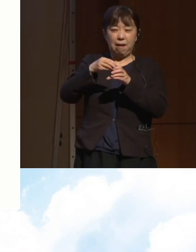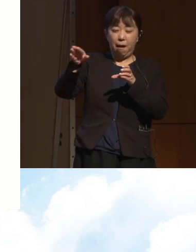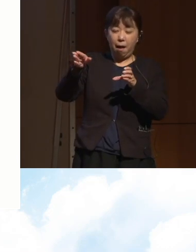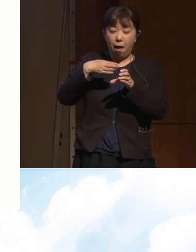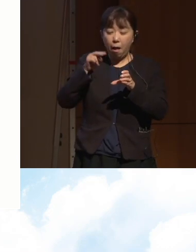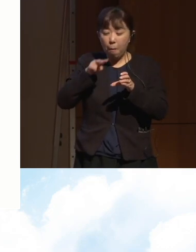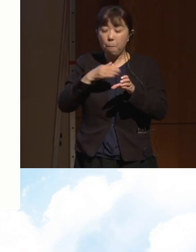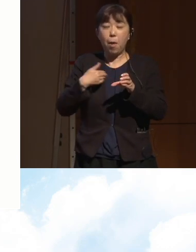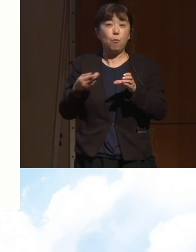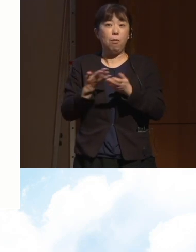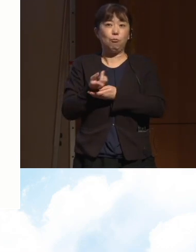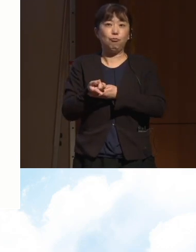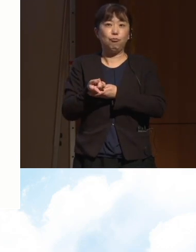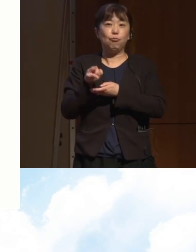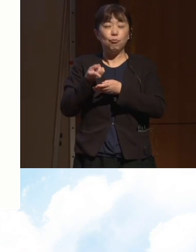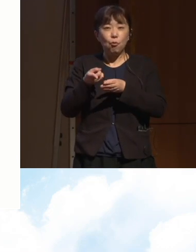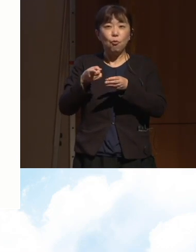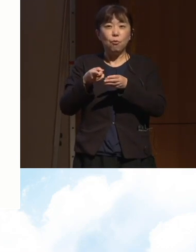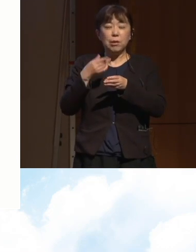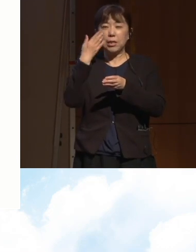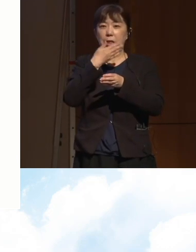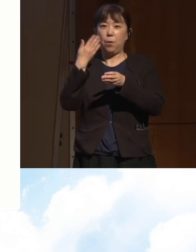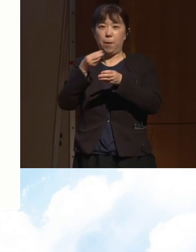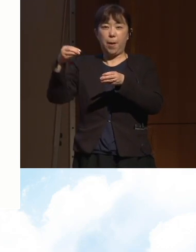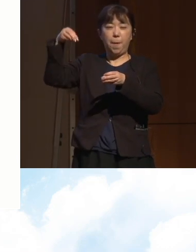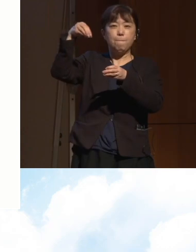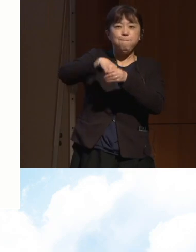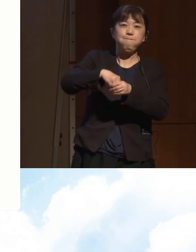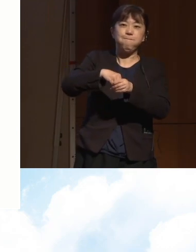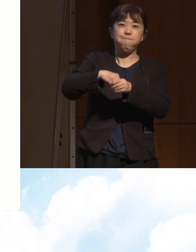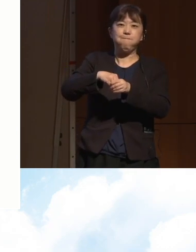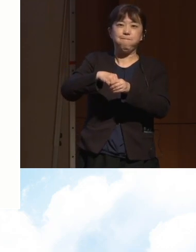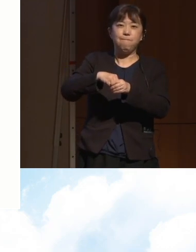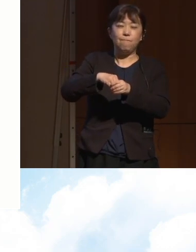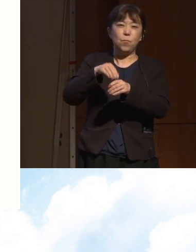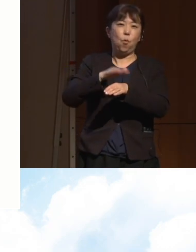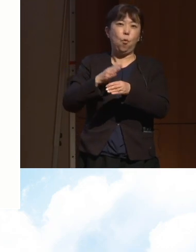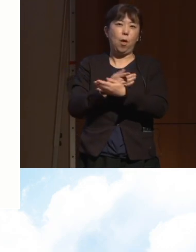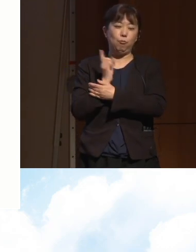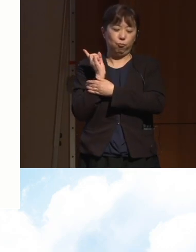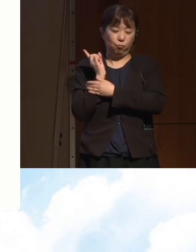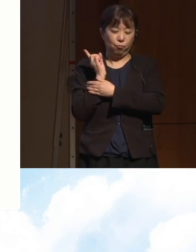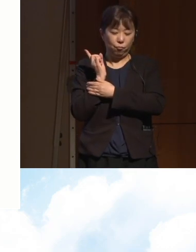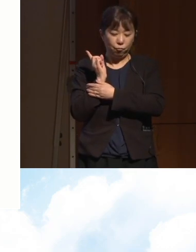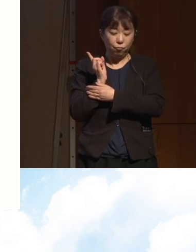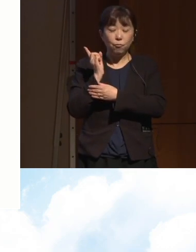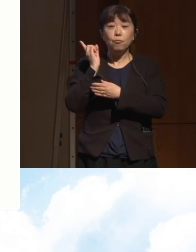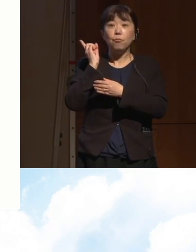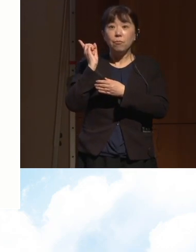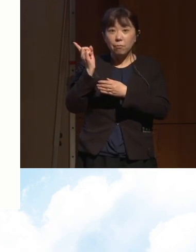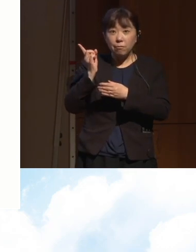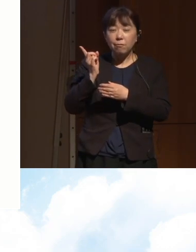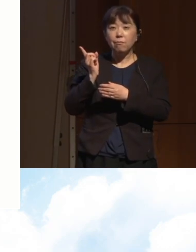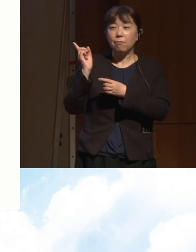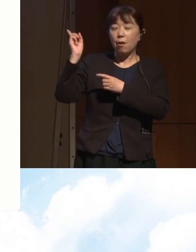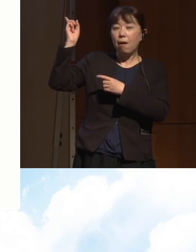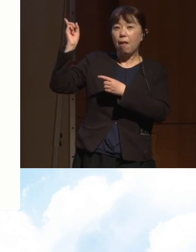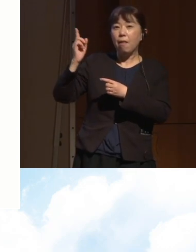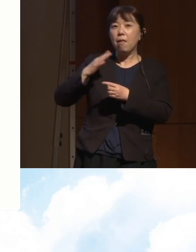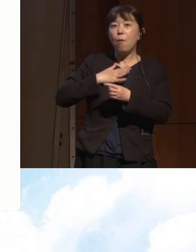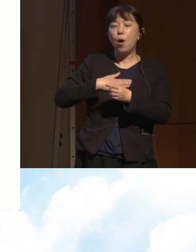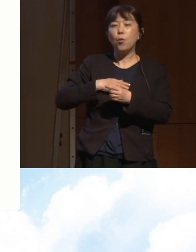binds to its receptor late in the cell. So what you have is two forms of the glycoprotein, and if you want